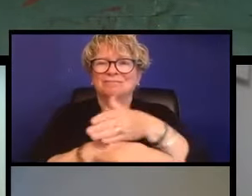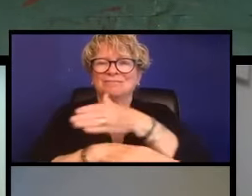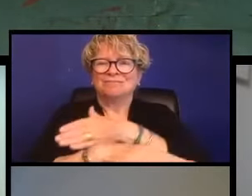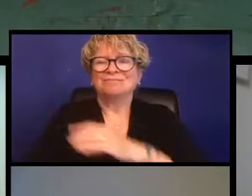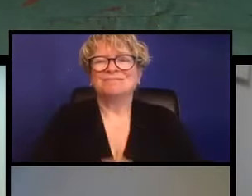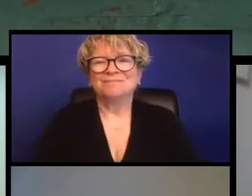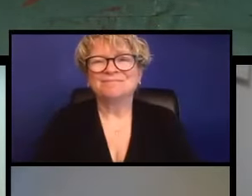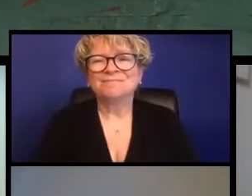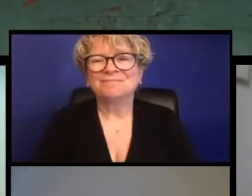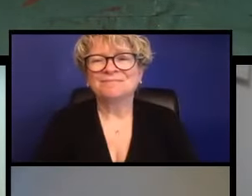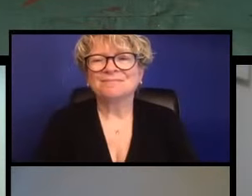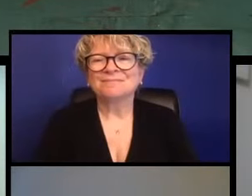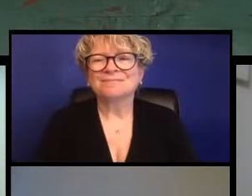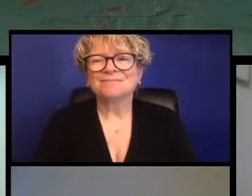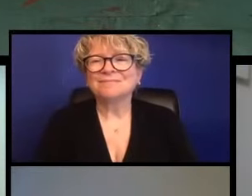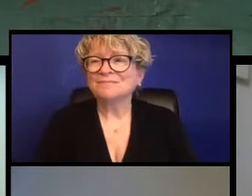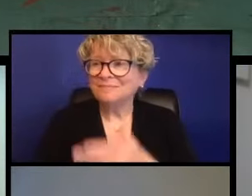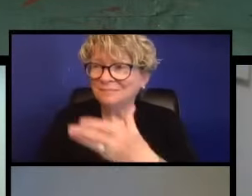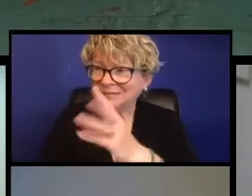Wendy?